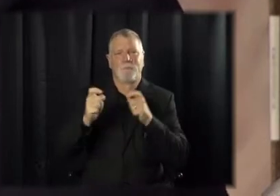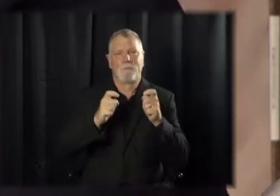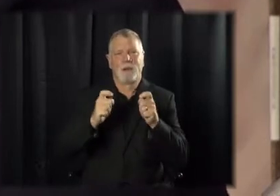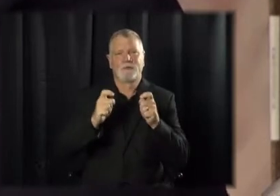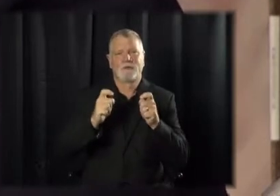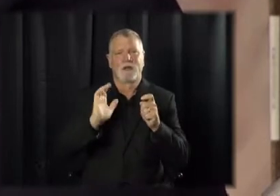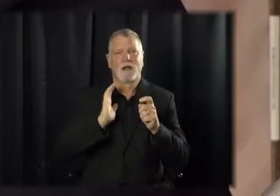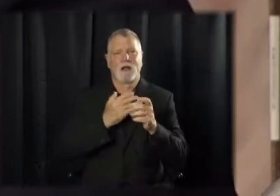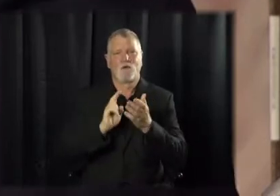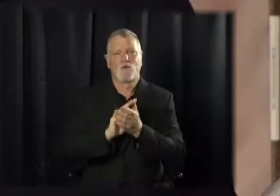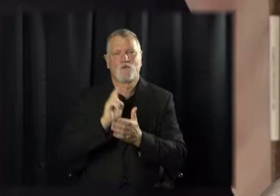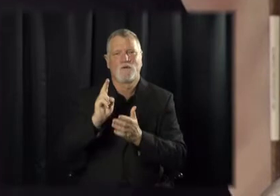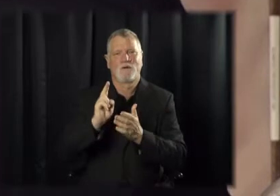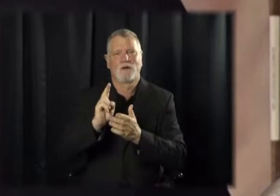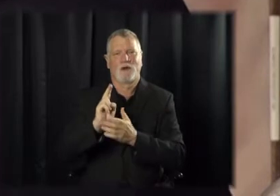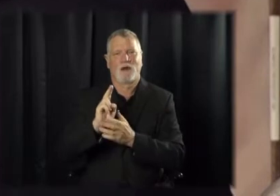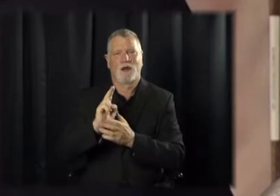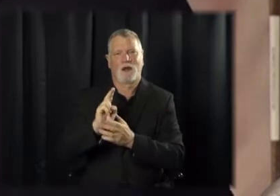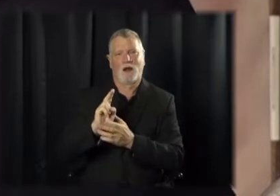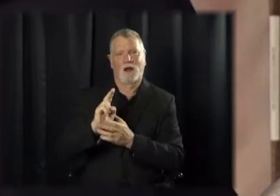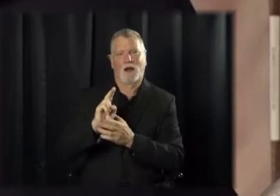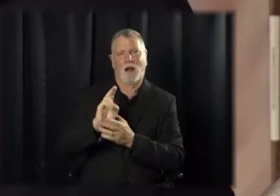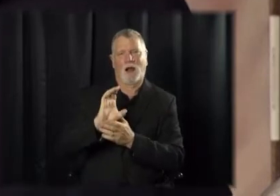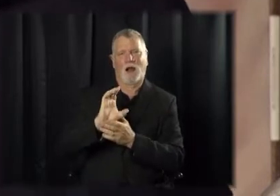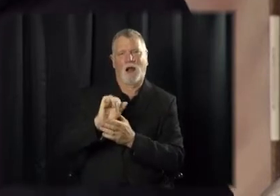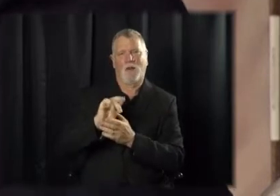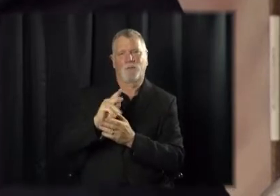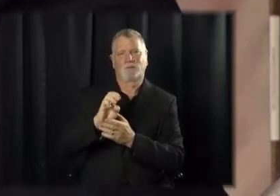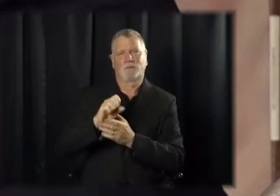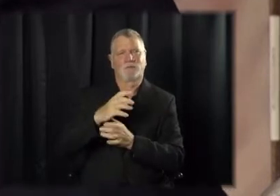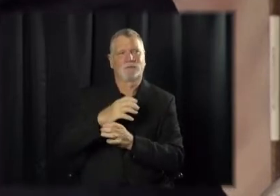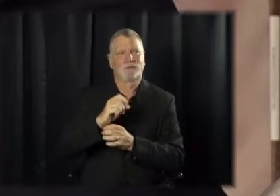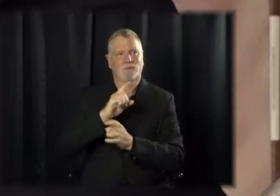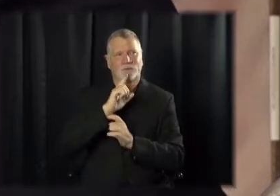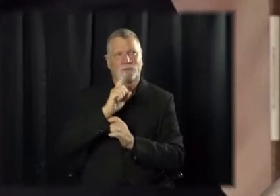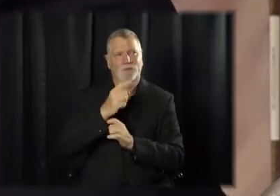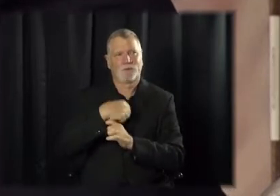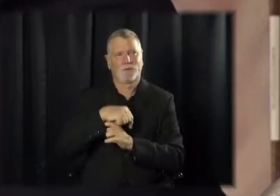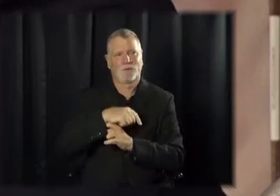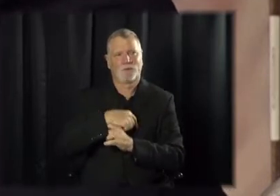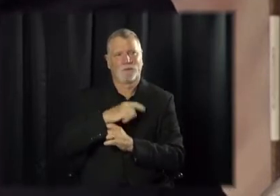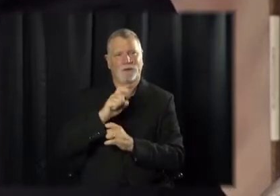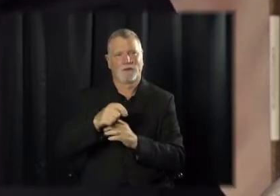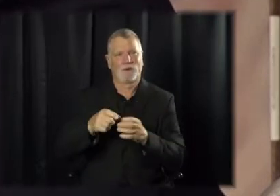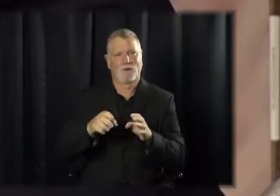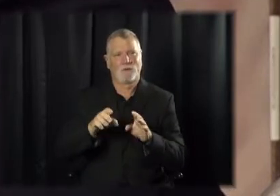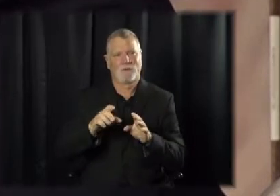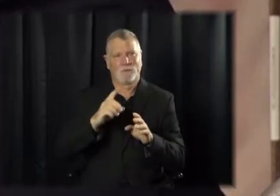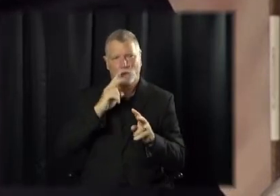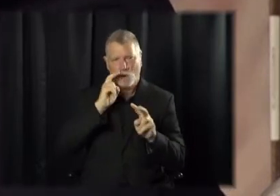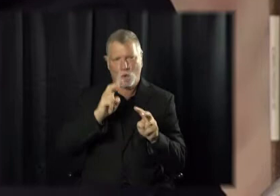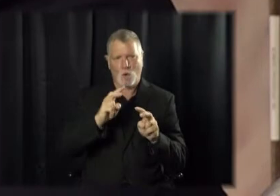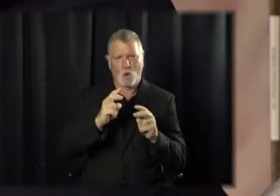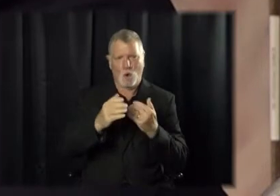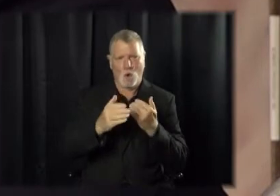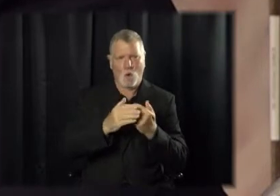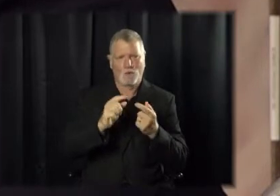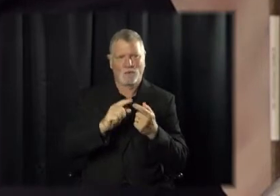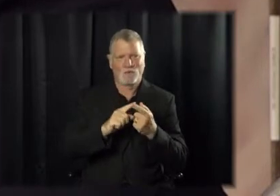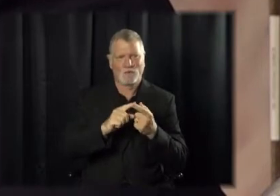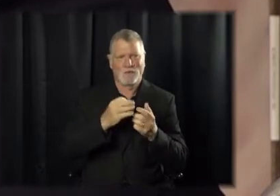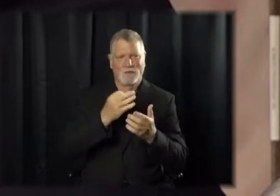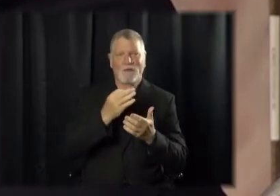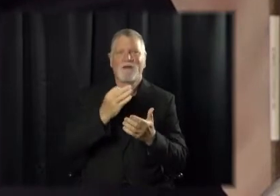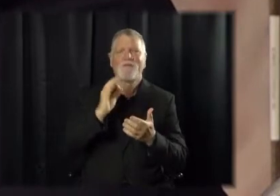managing our university campuses. And certainly, we need to take a close look at the